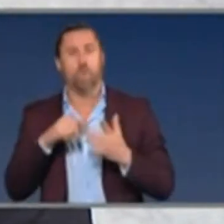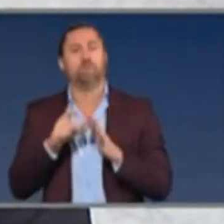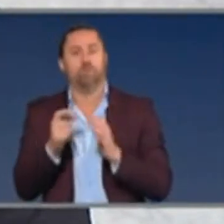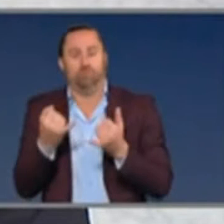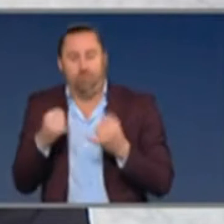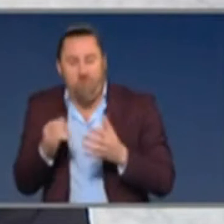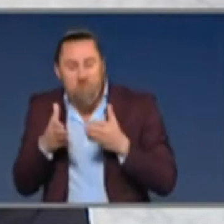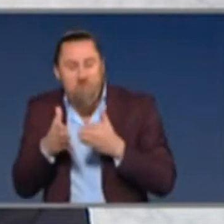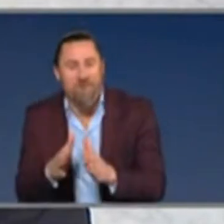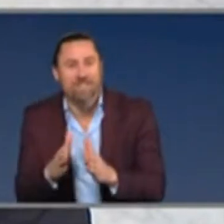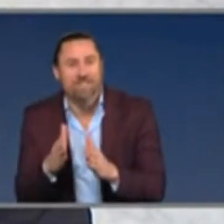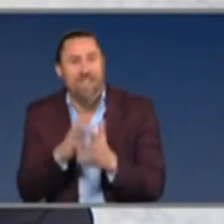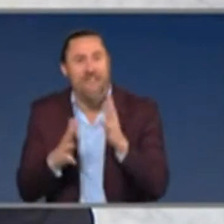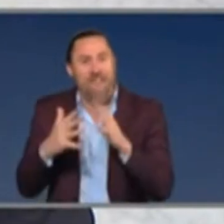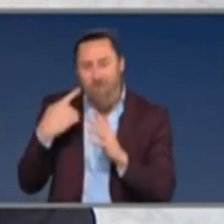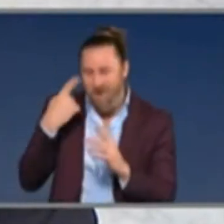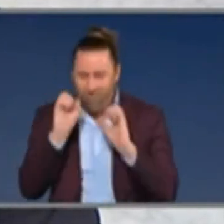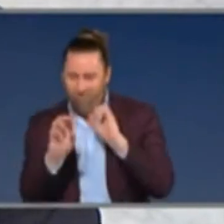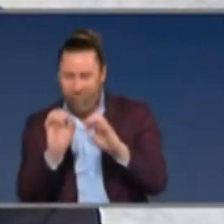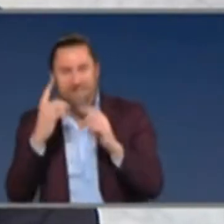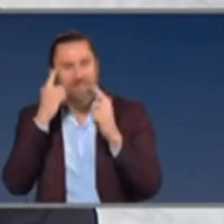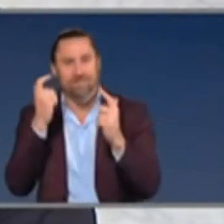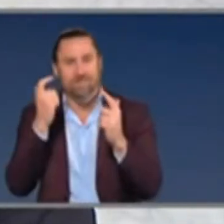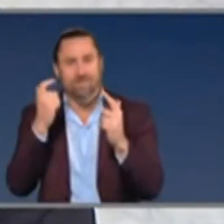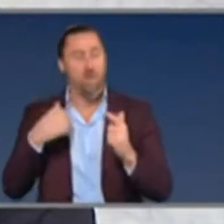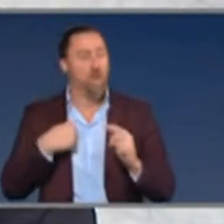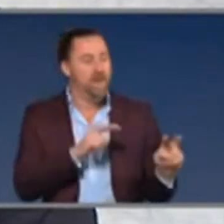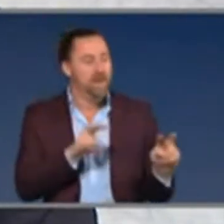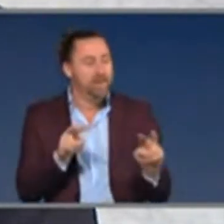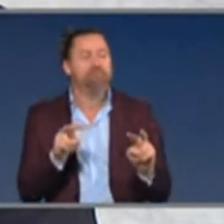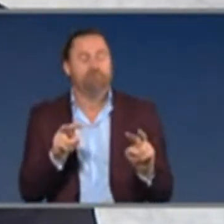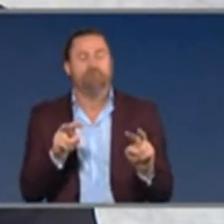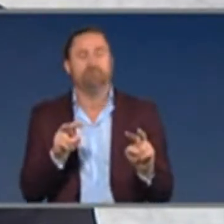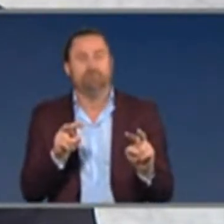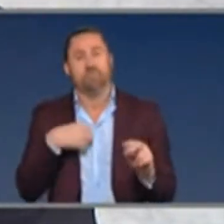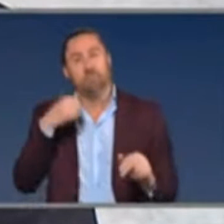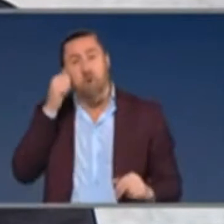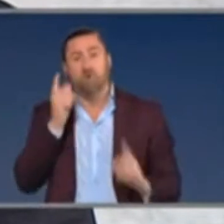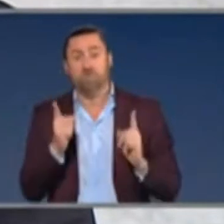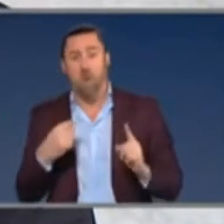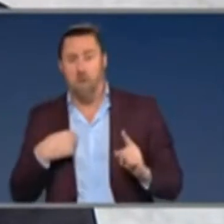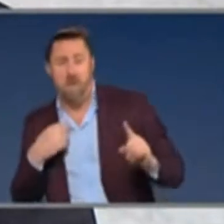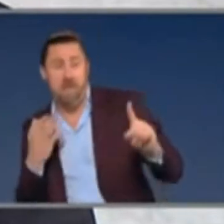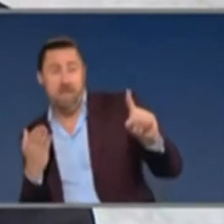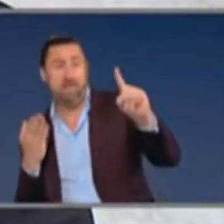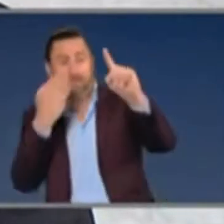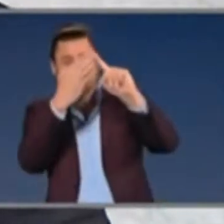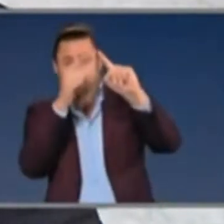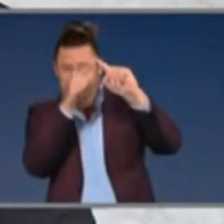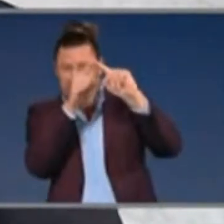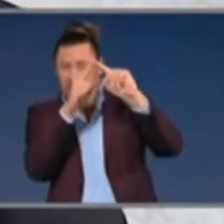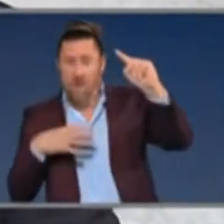execution. There has been a recognition that in sometimes we've been too ambitious without understanding the